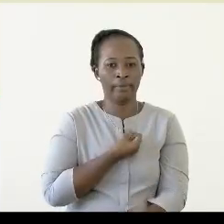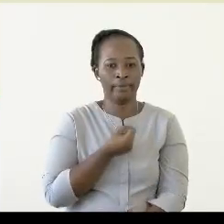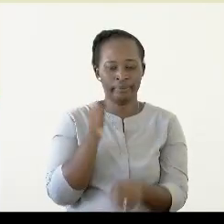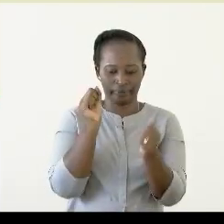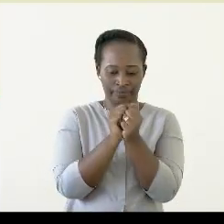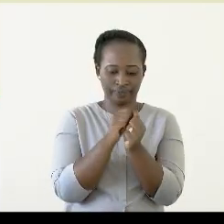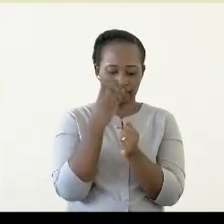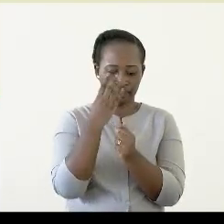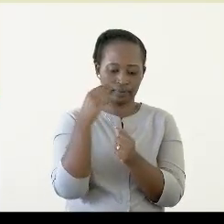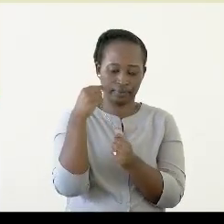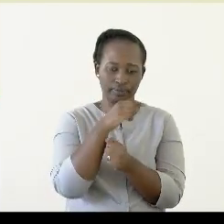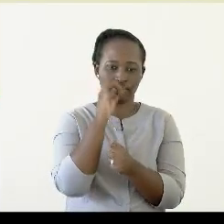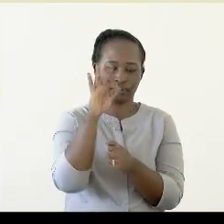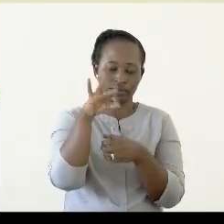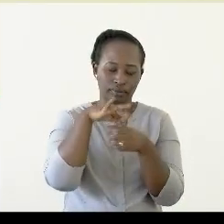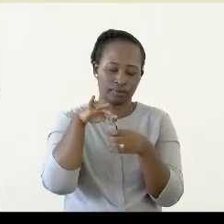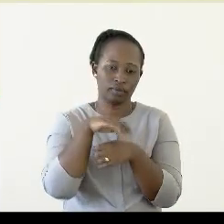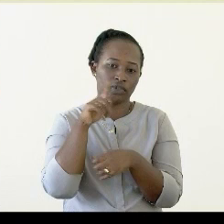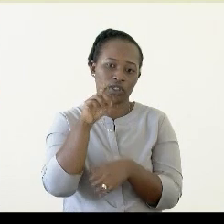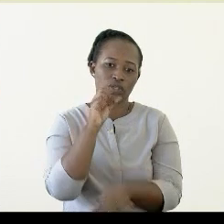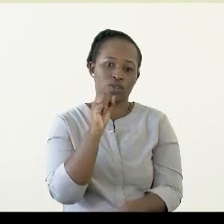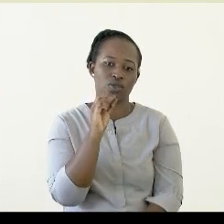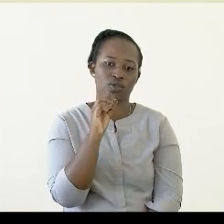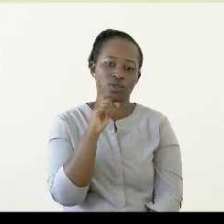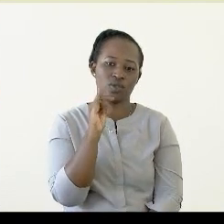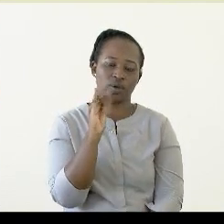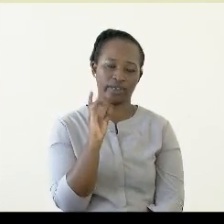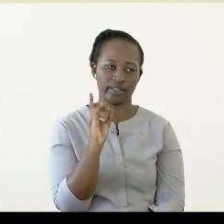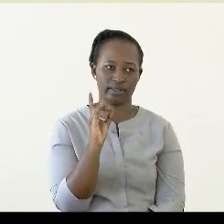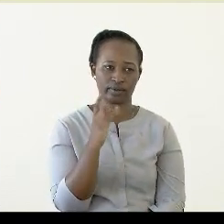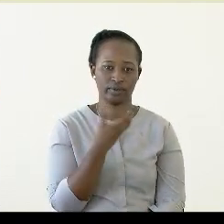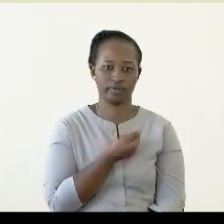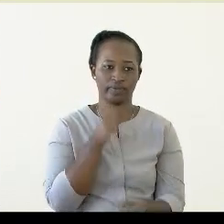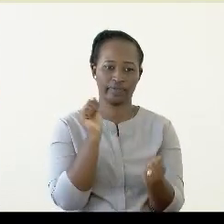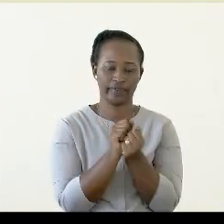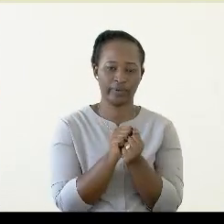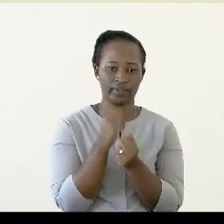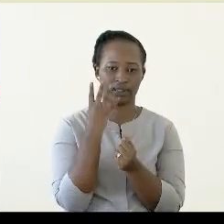14 grams of sugar. That is the solute. So we have 14.